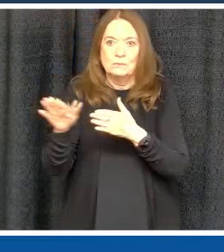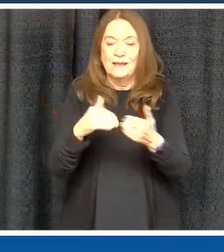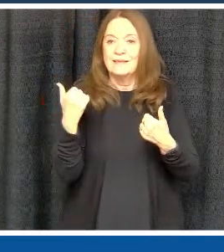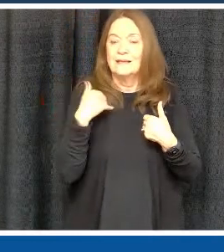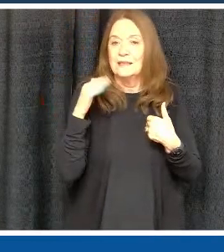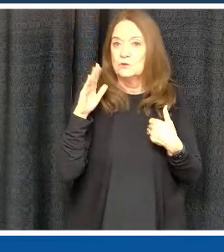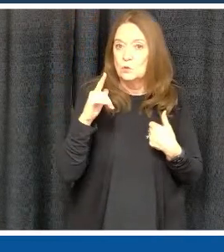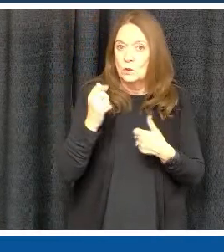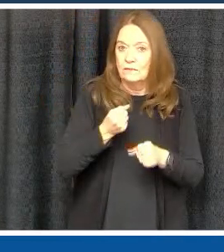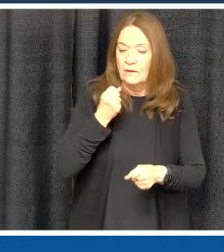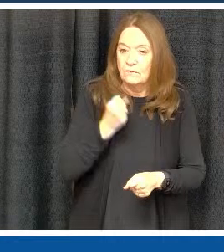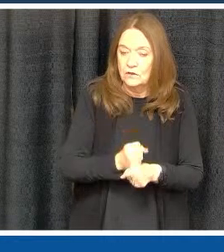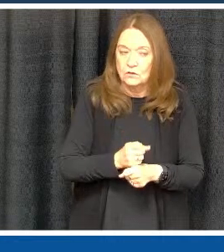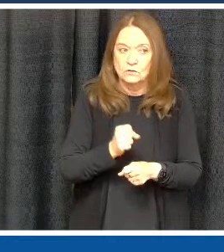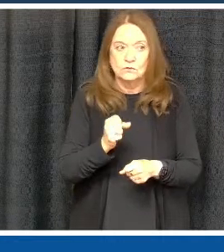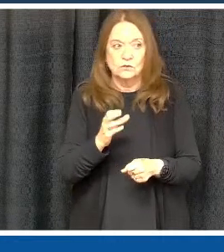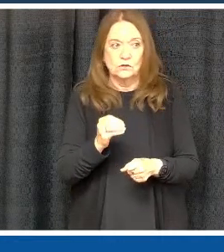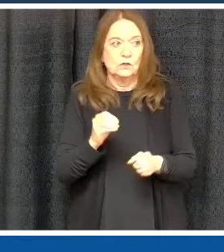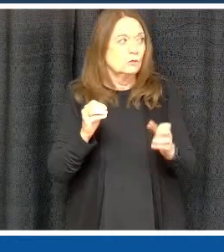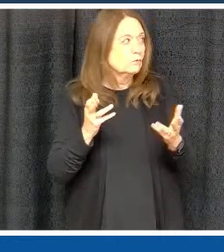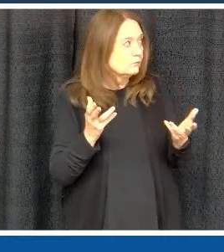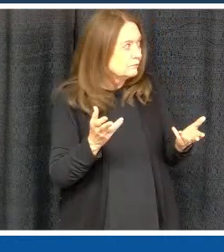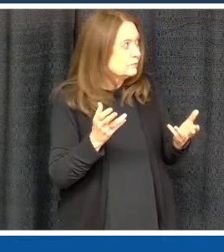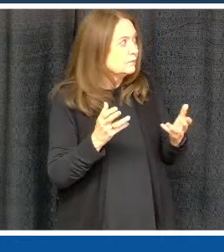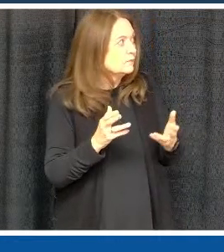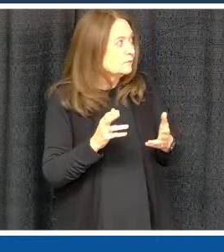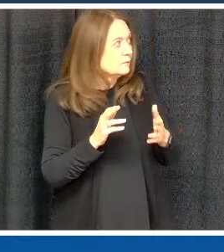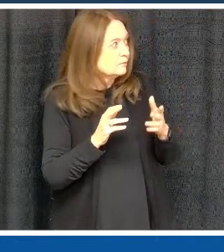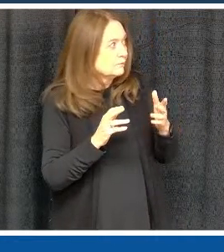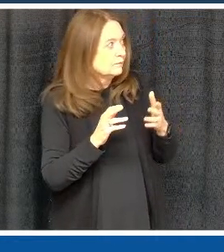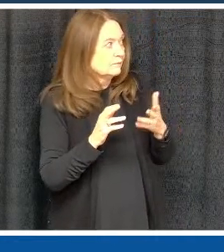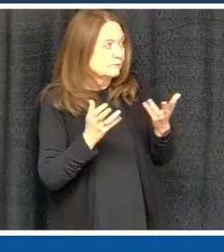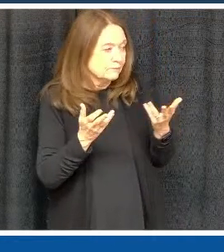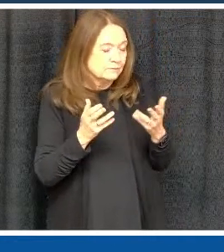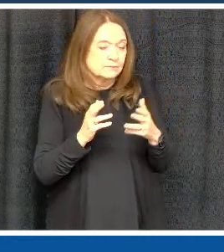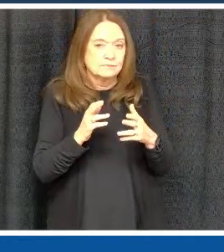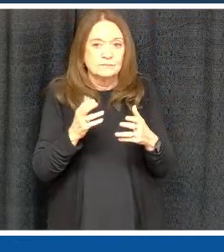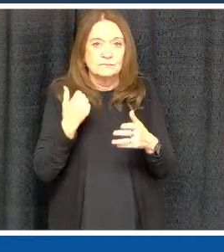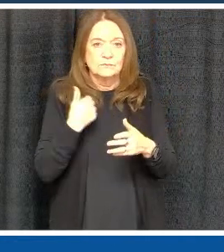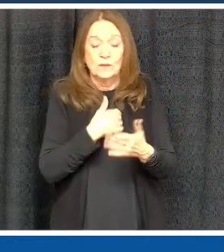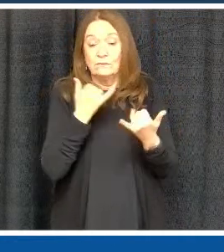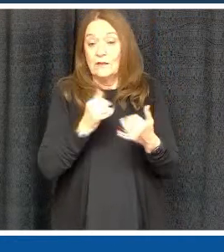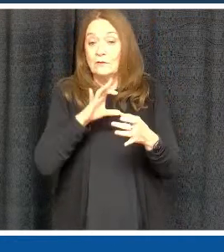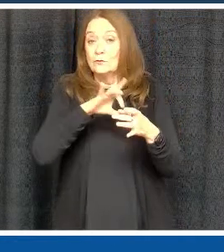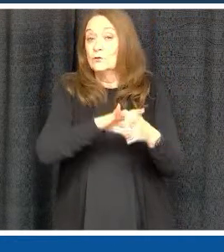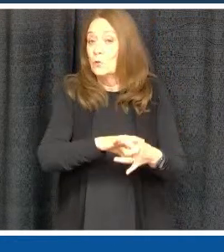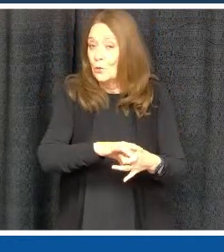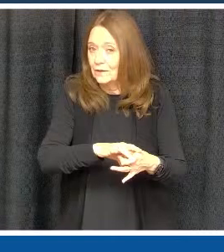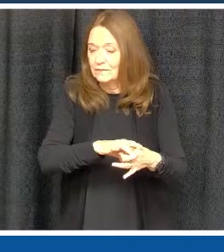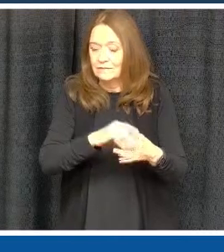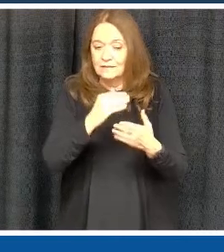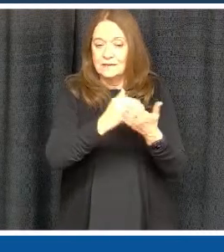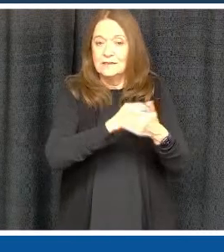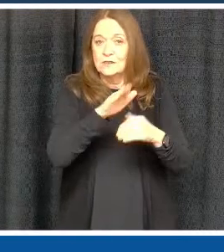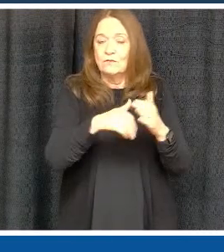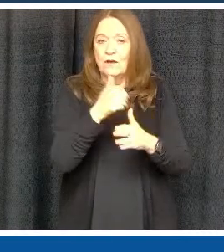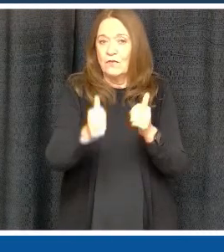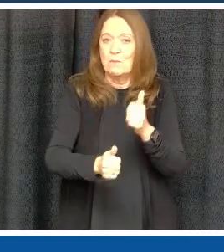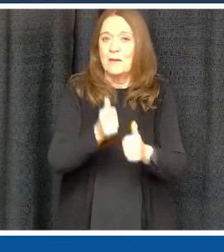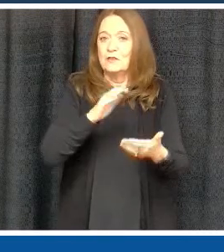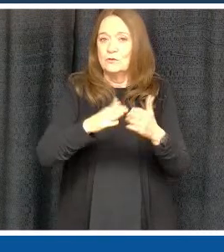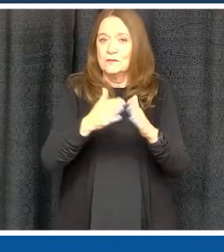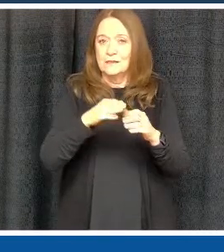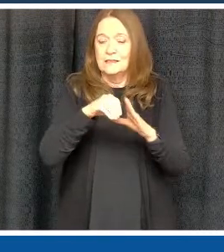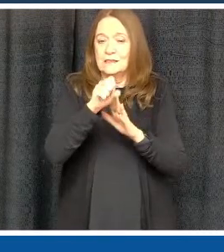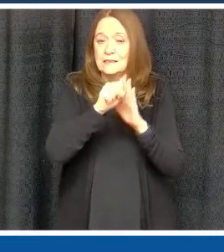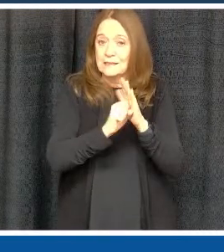So glad to now just leave Kingsport out there on the list alone, but we have now joined the list of all the other major cities in the state having gone through